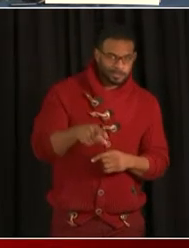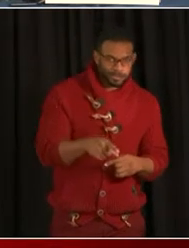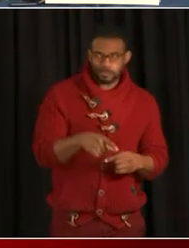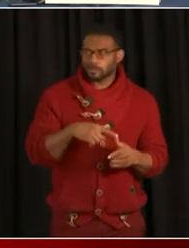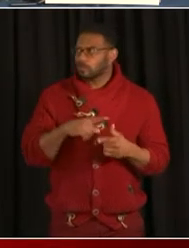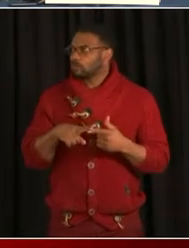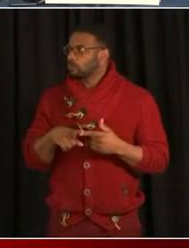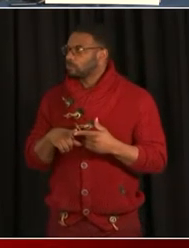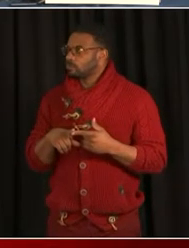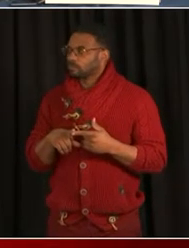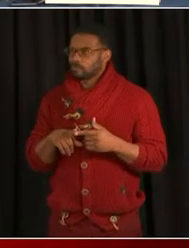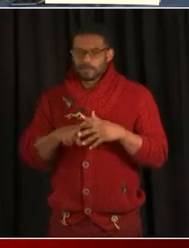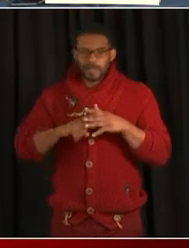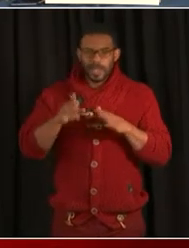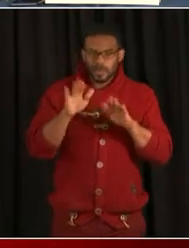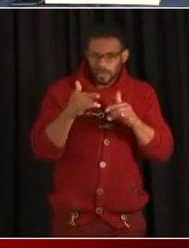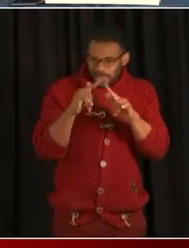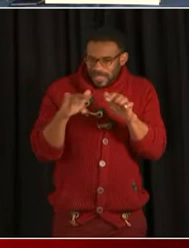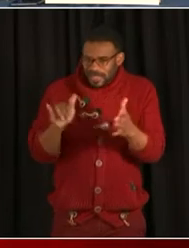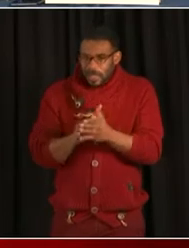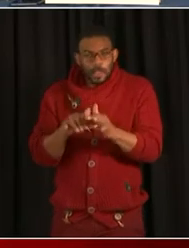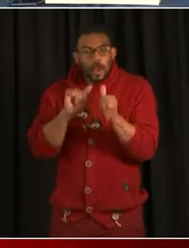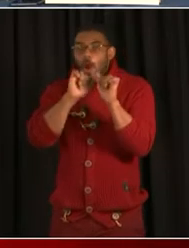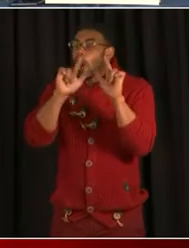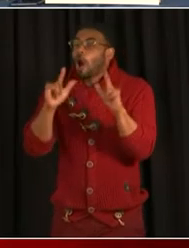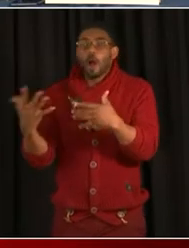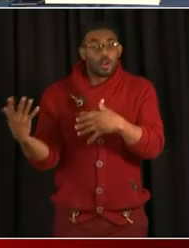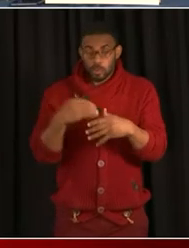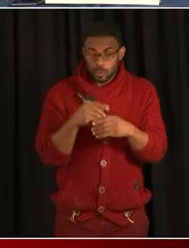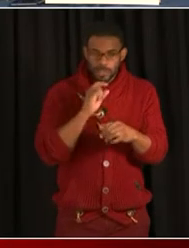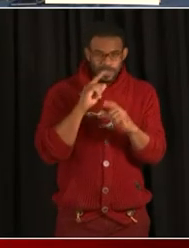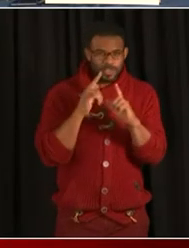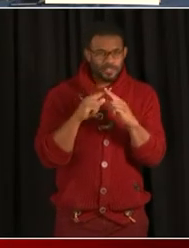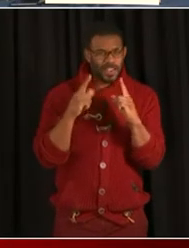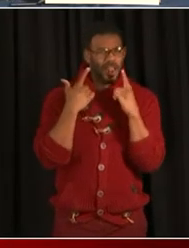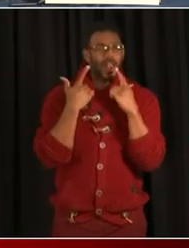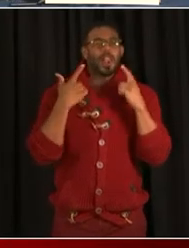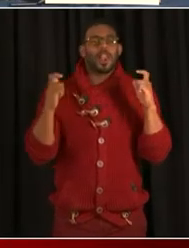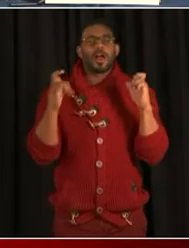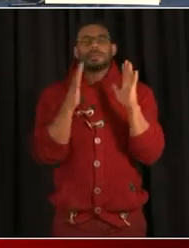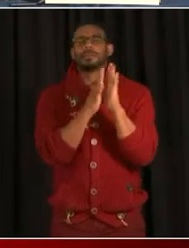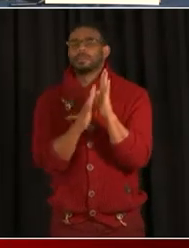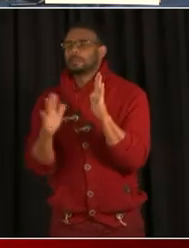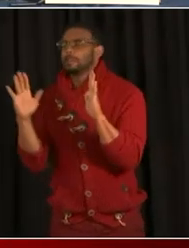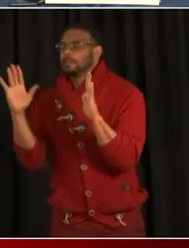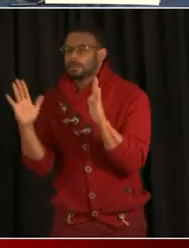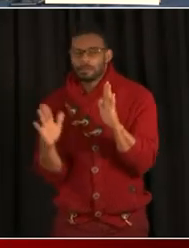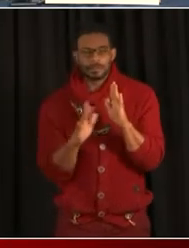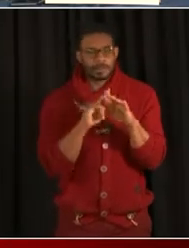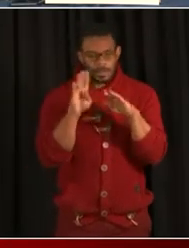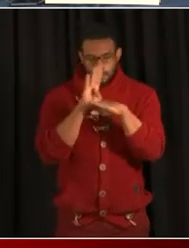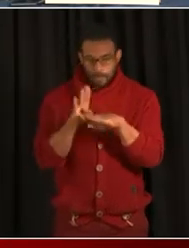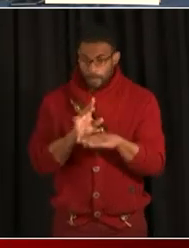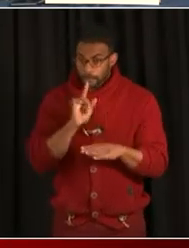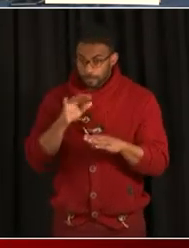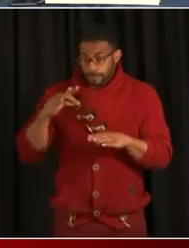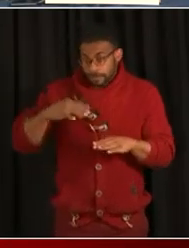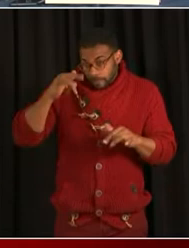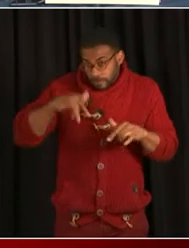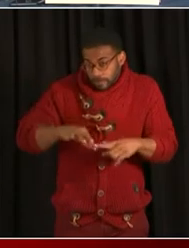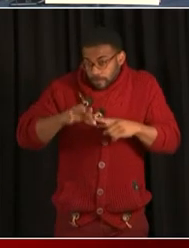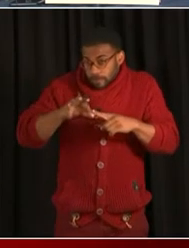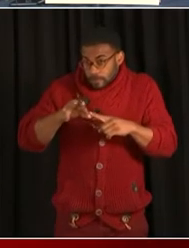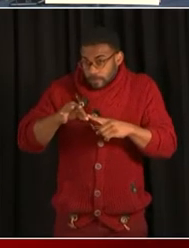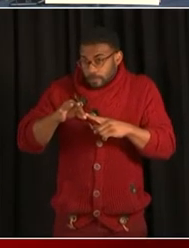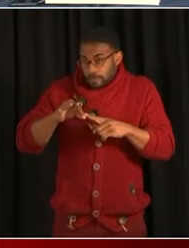or escape rooms and such. They're all included. So there's a very large, wide range of businesses that are eligible